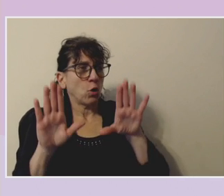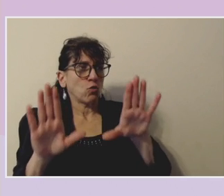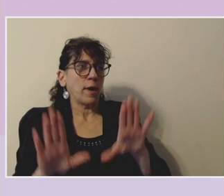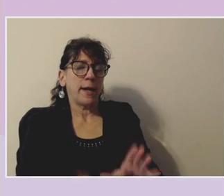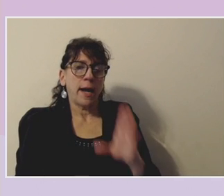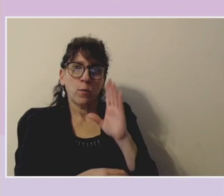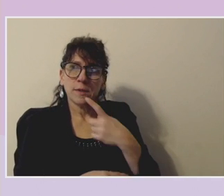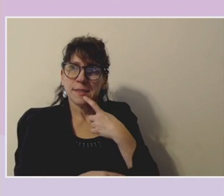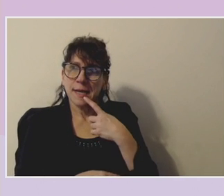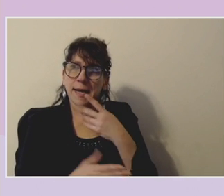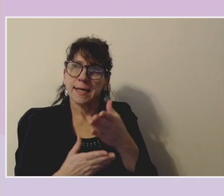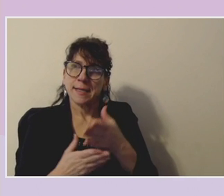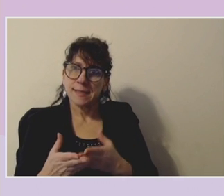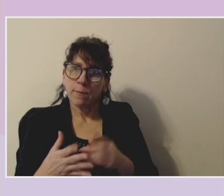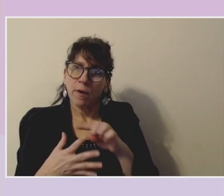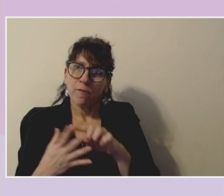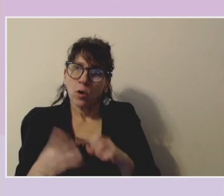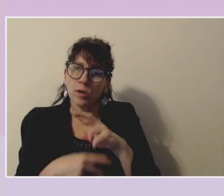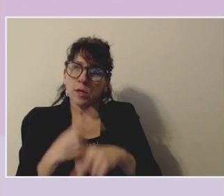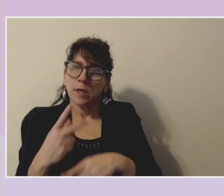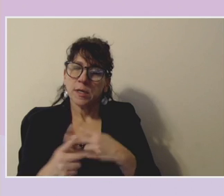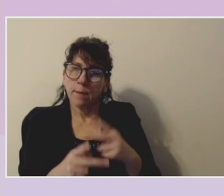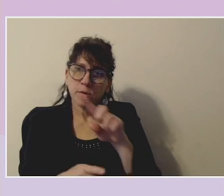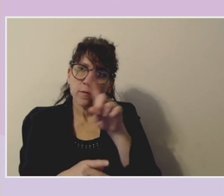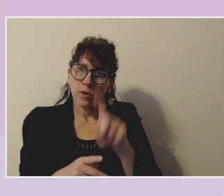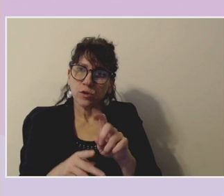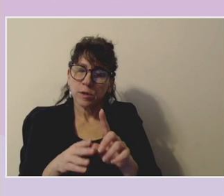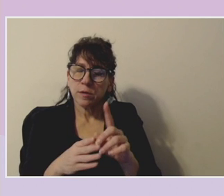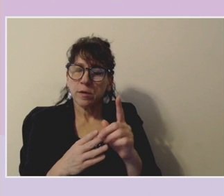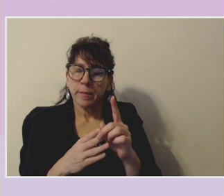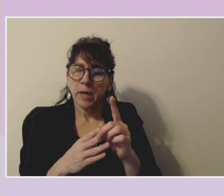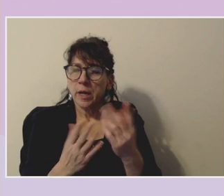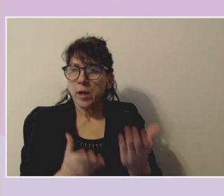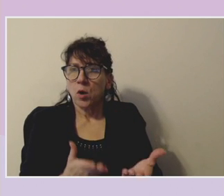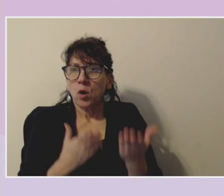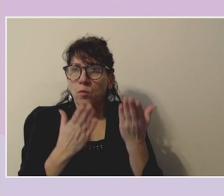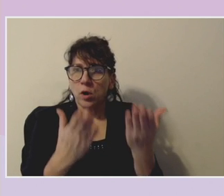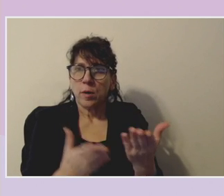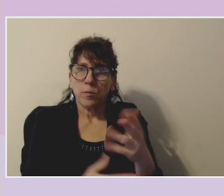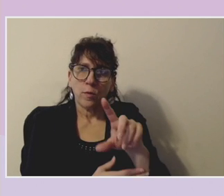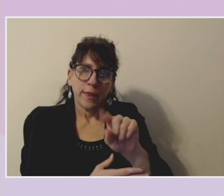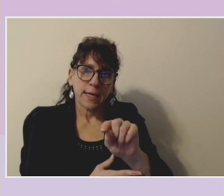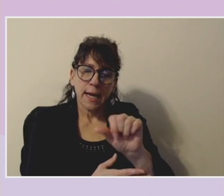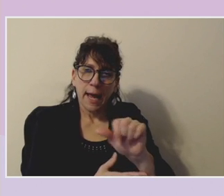of those sorts of questions have also come up in the context of the TA center.